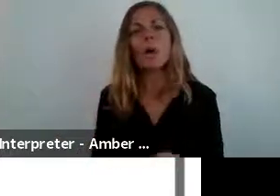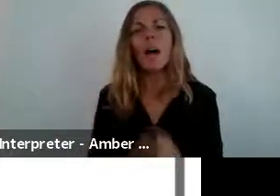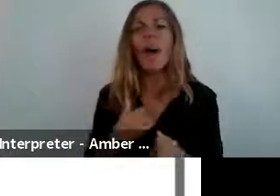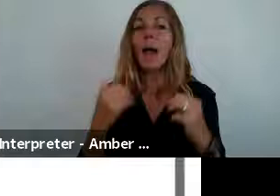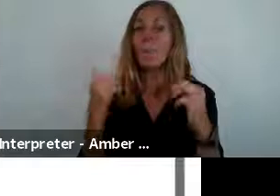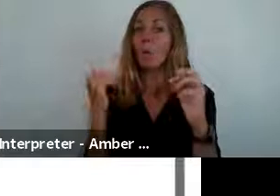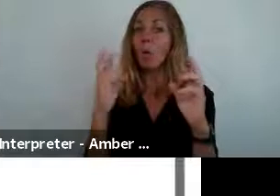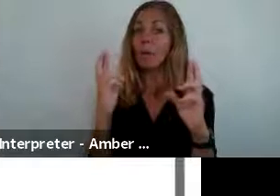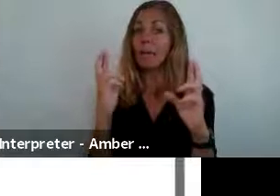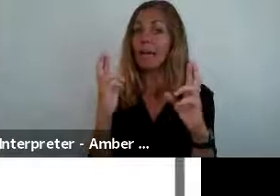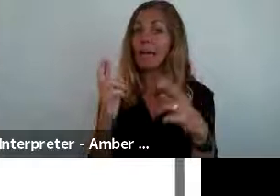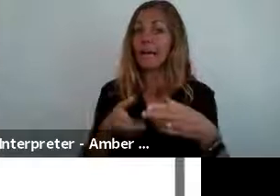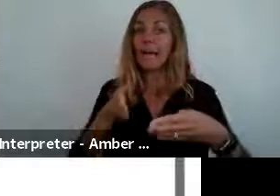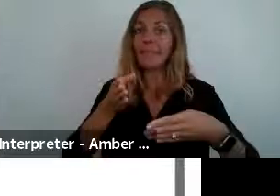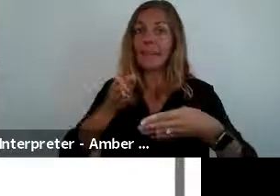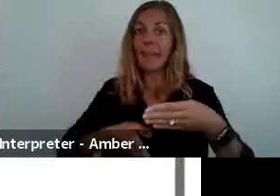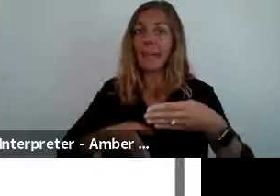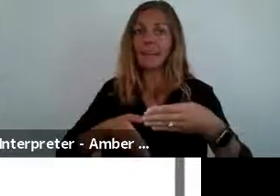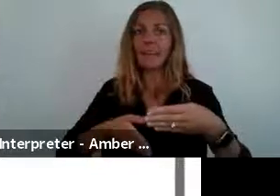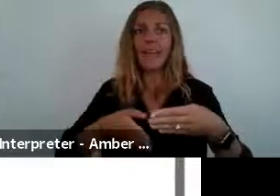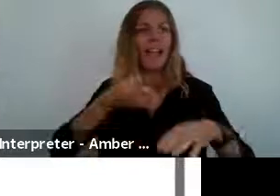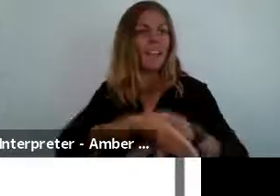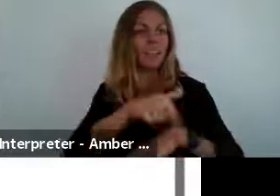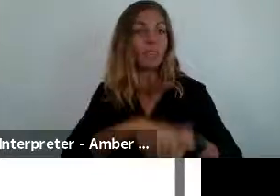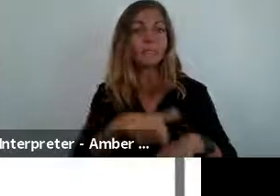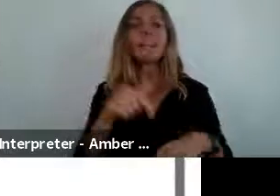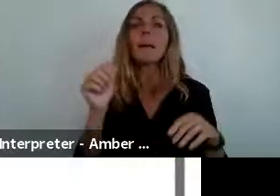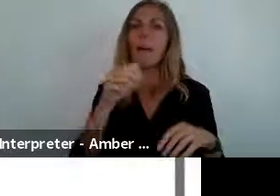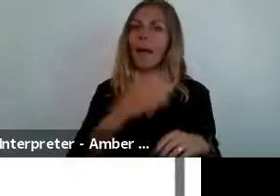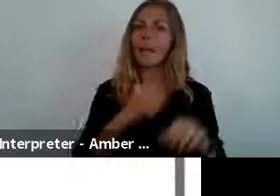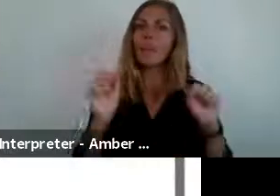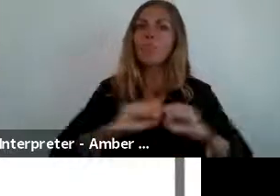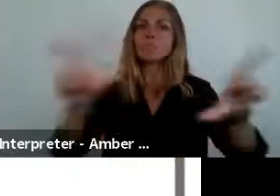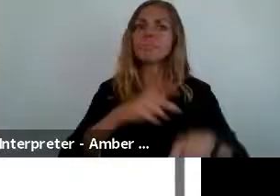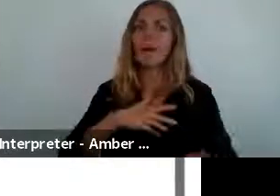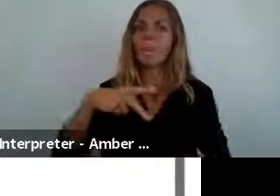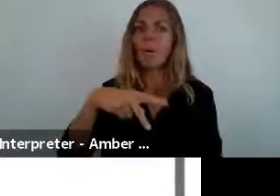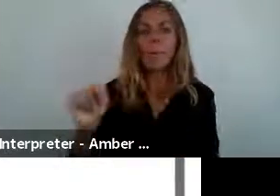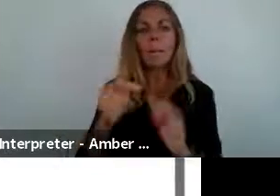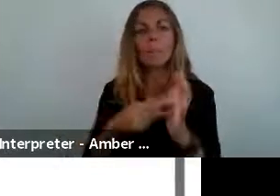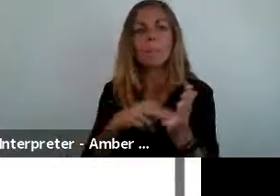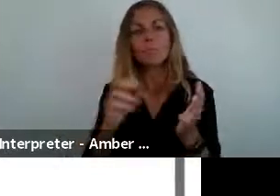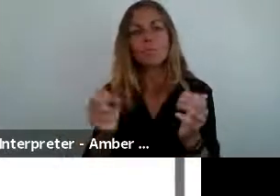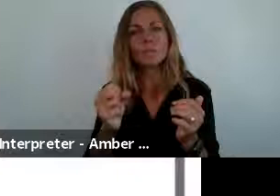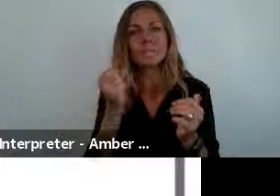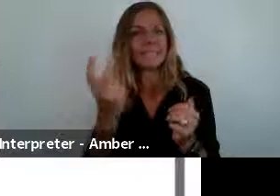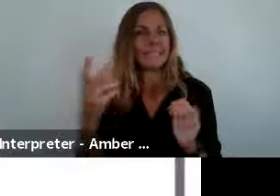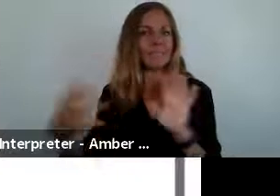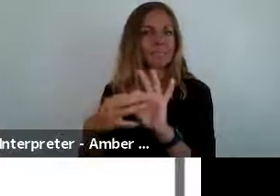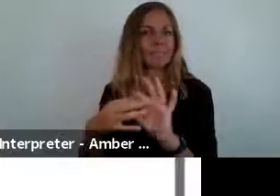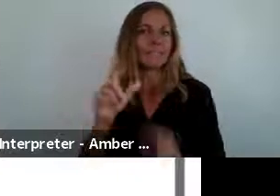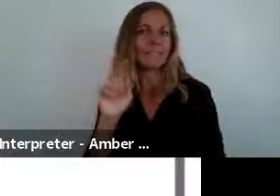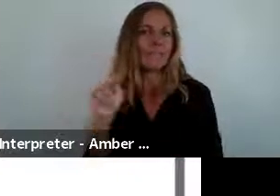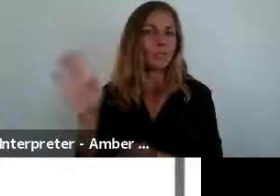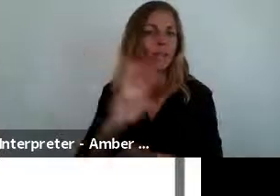the end of this, that this PowerPoint can be shared so that you can have this link to his website. one